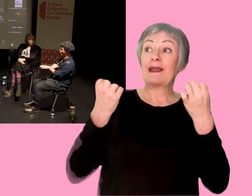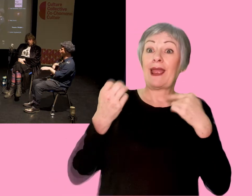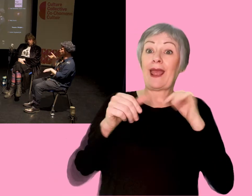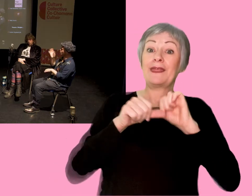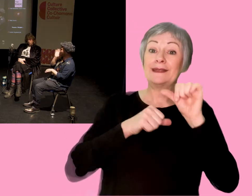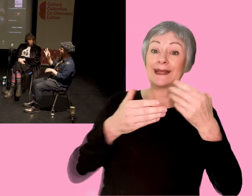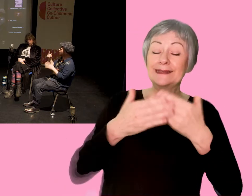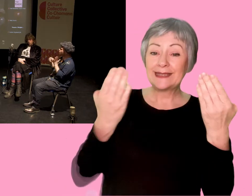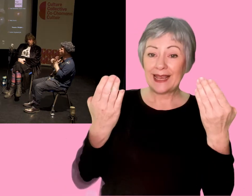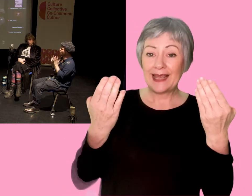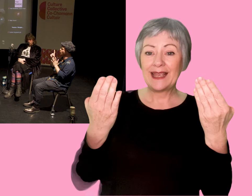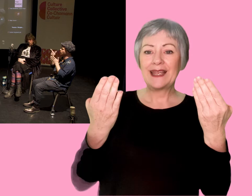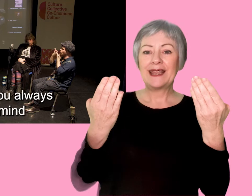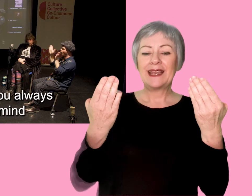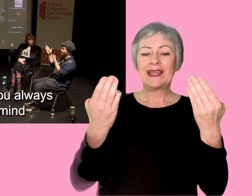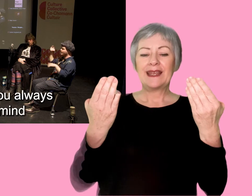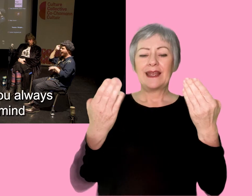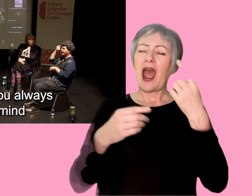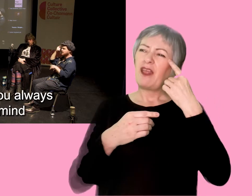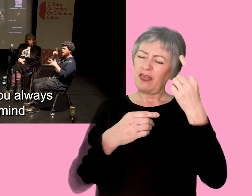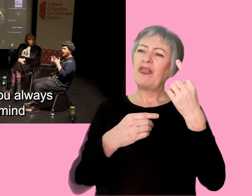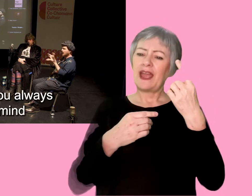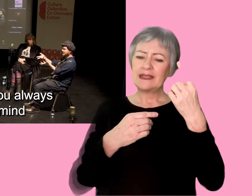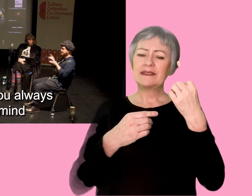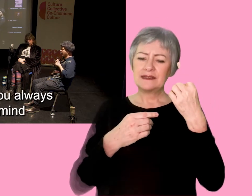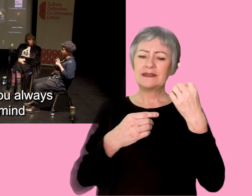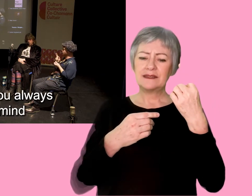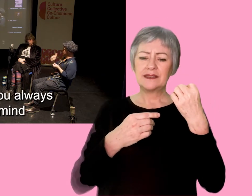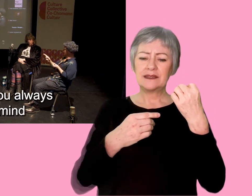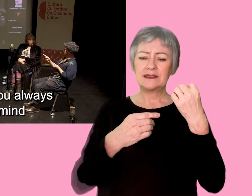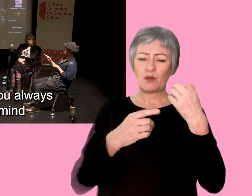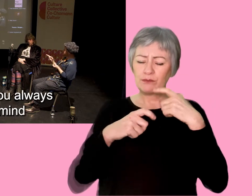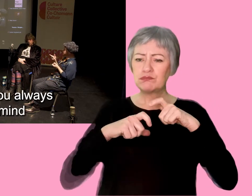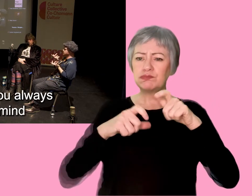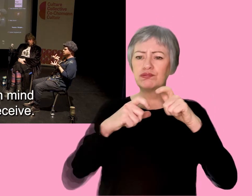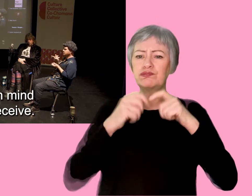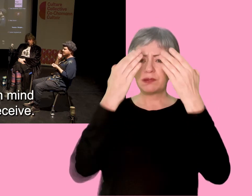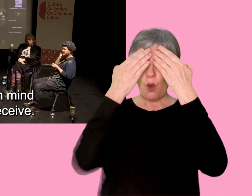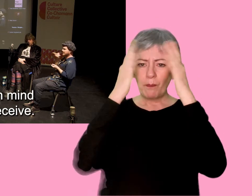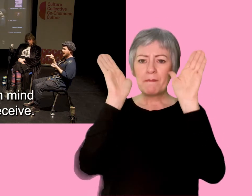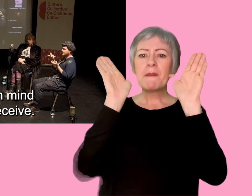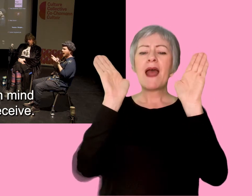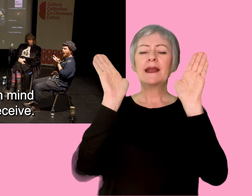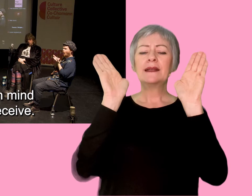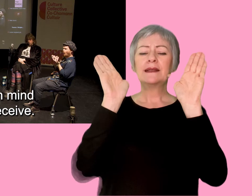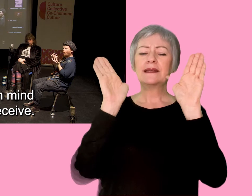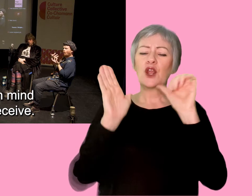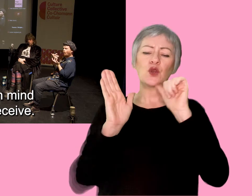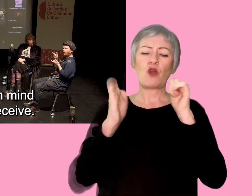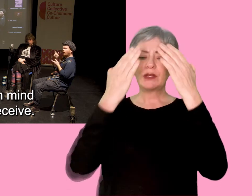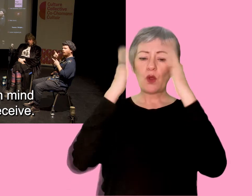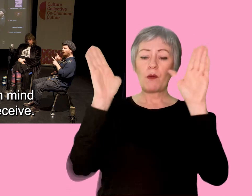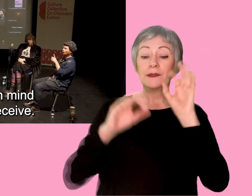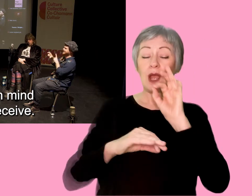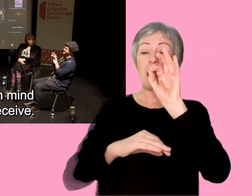day. I think it's as long as you always maintain an open mind, and not just an open mind